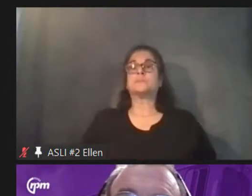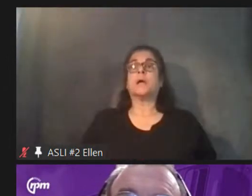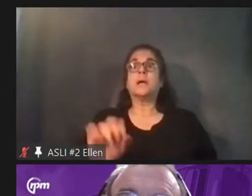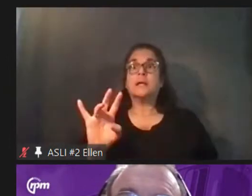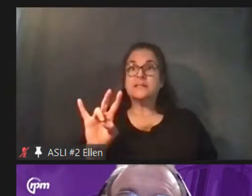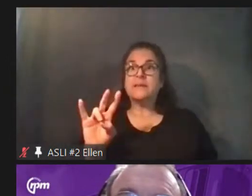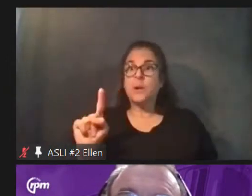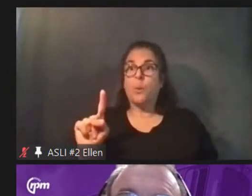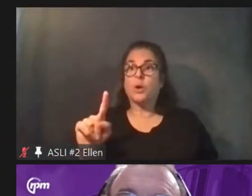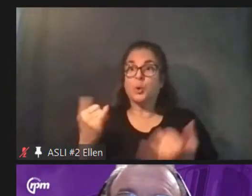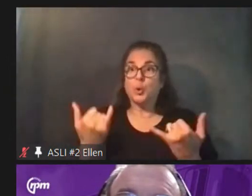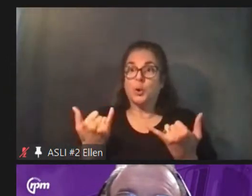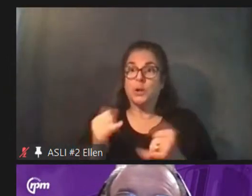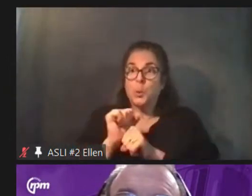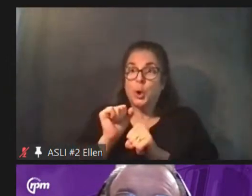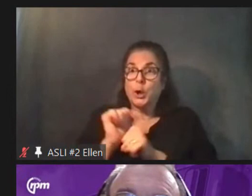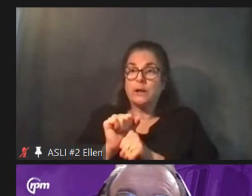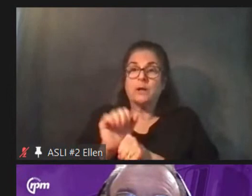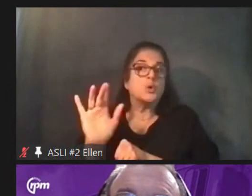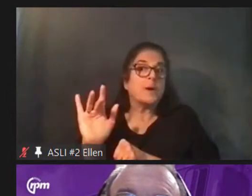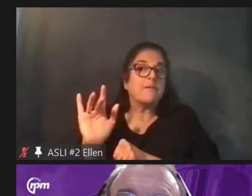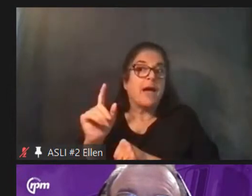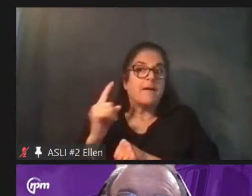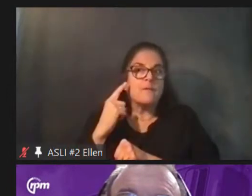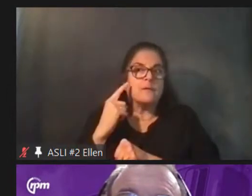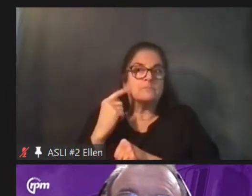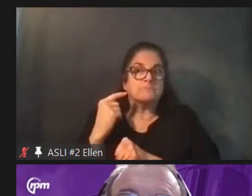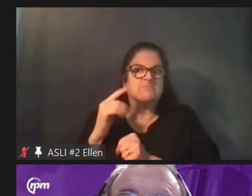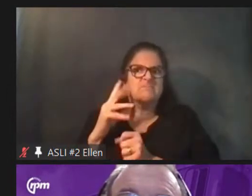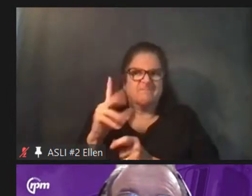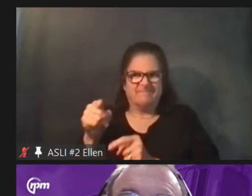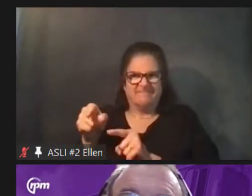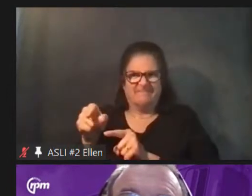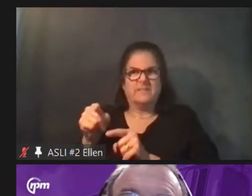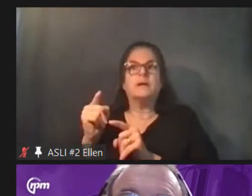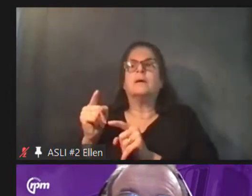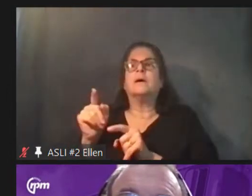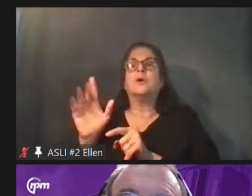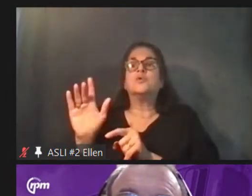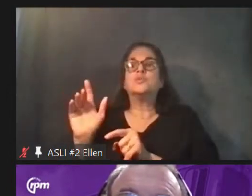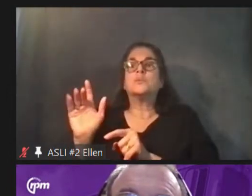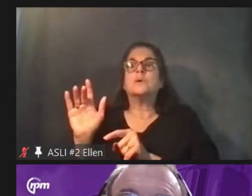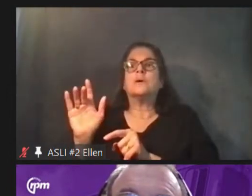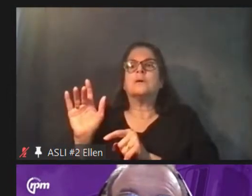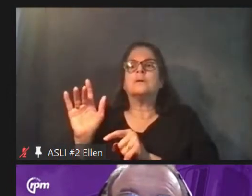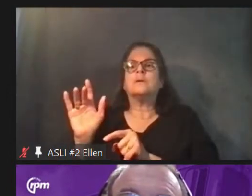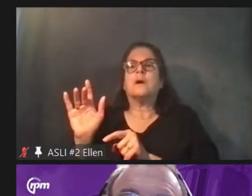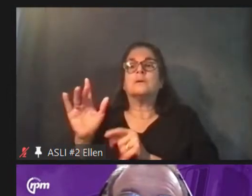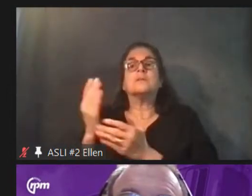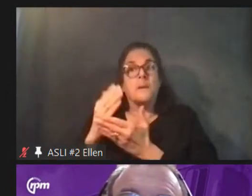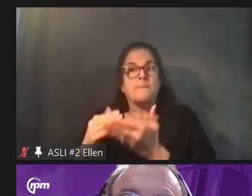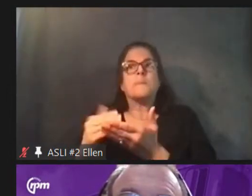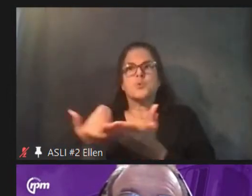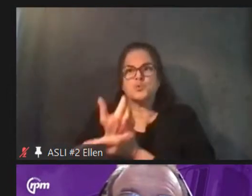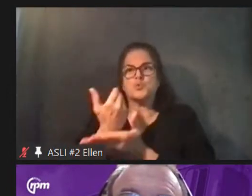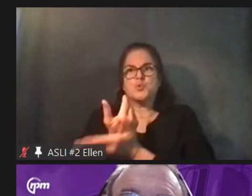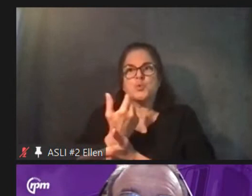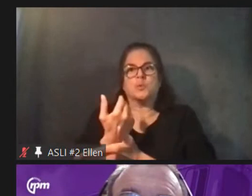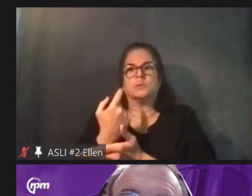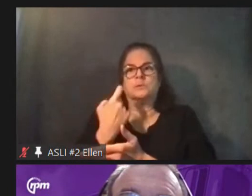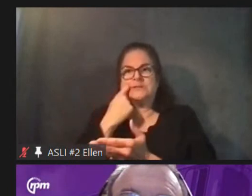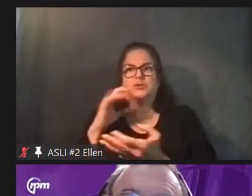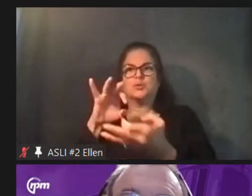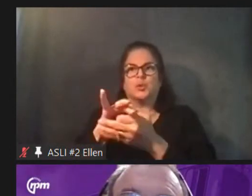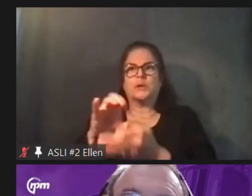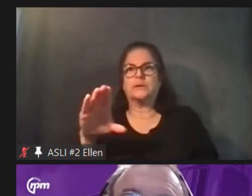CTA. On the workforce side, as of November 30th, RPM has produced over 590,000 labor